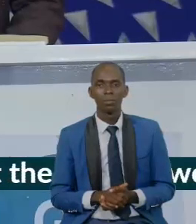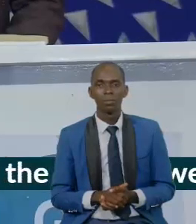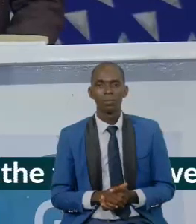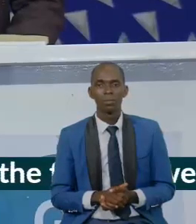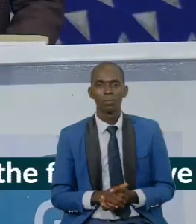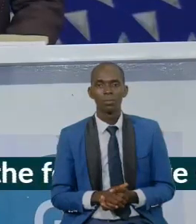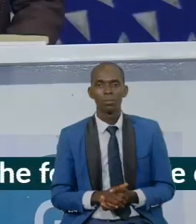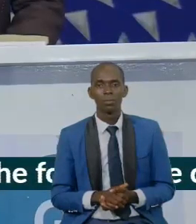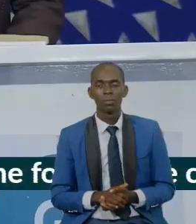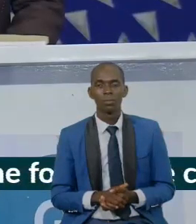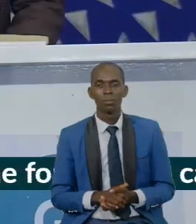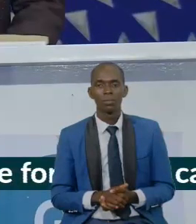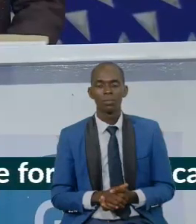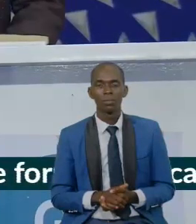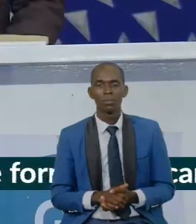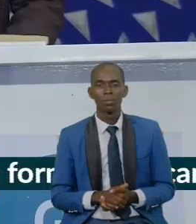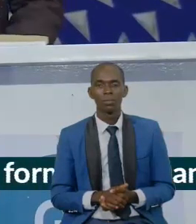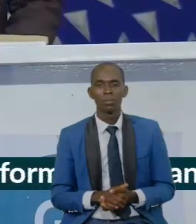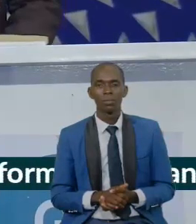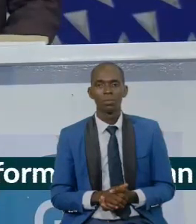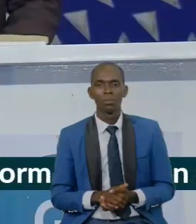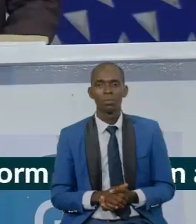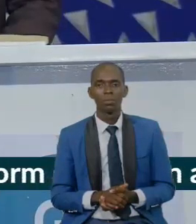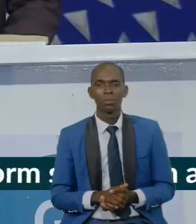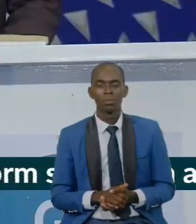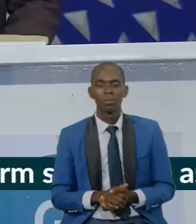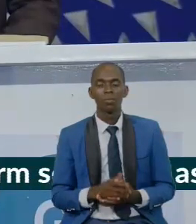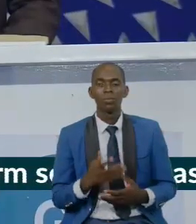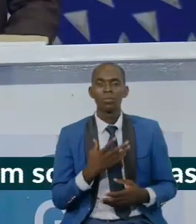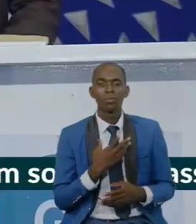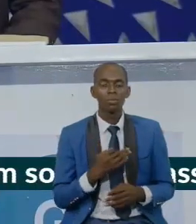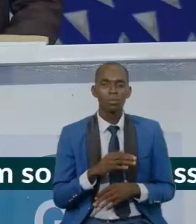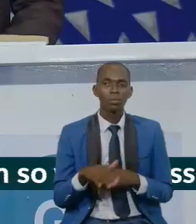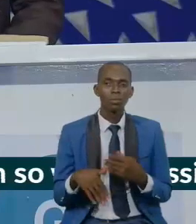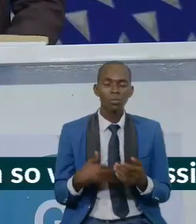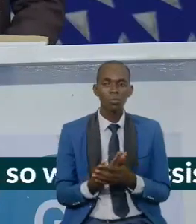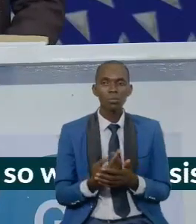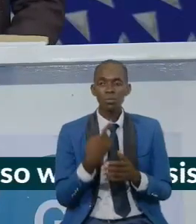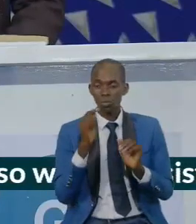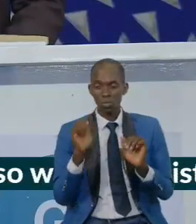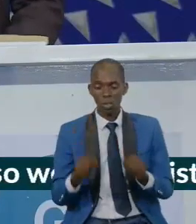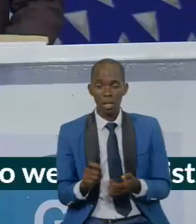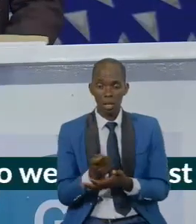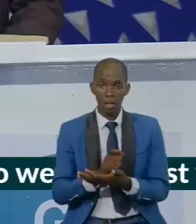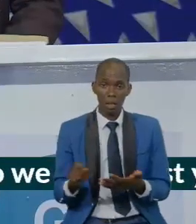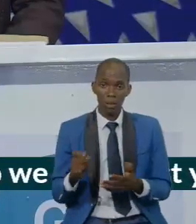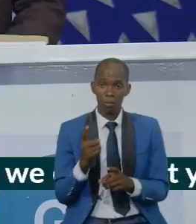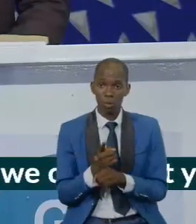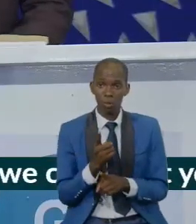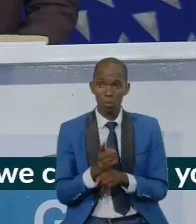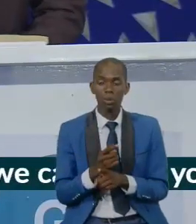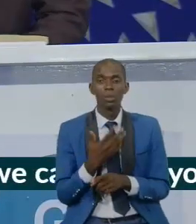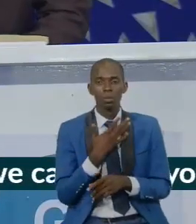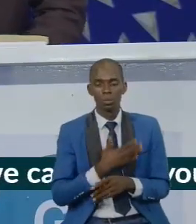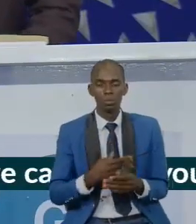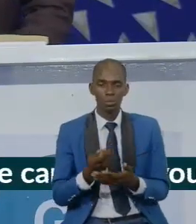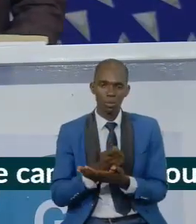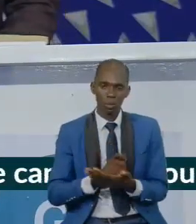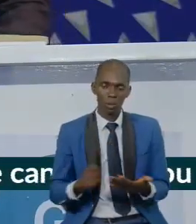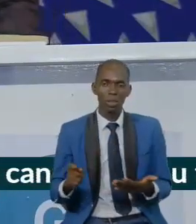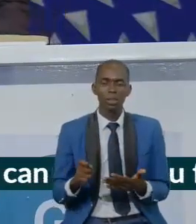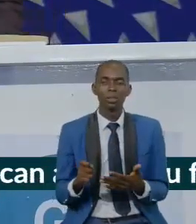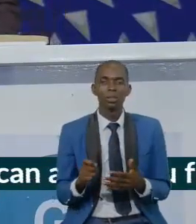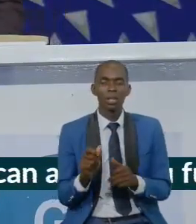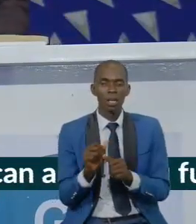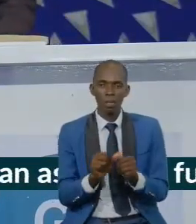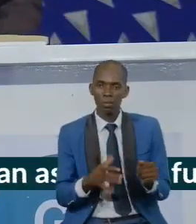détails en lettres majuscules. And those who can write well, we are praying with you to do so in capital